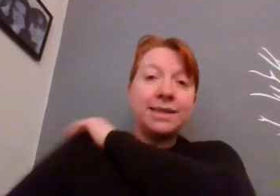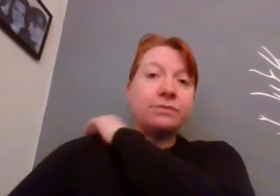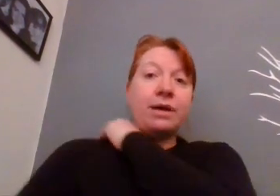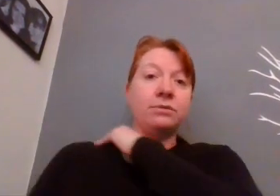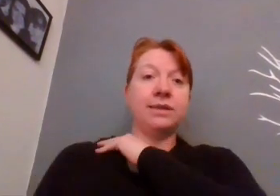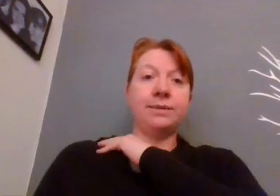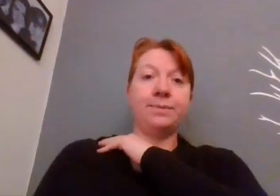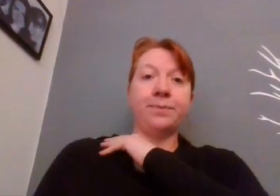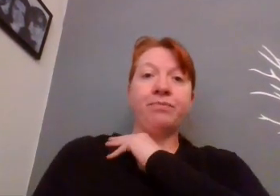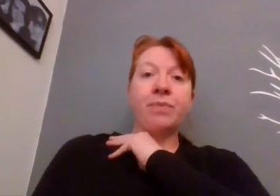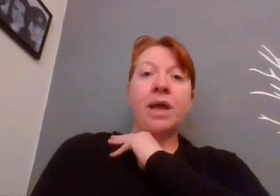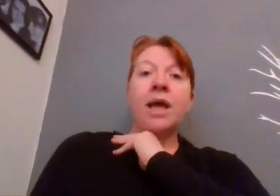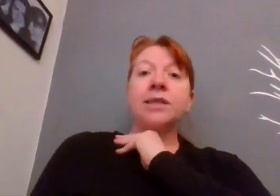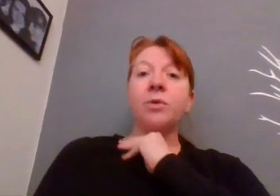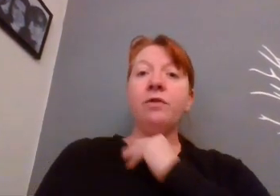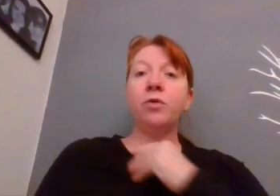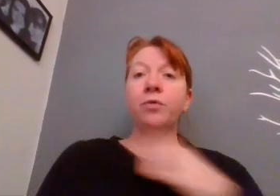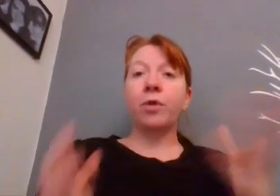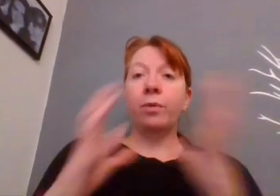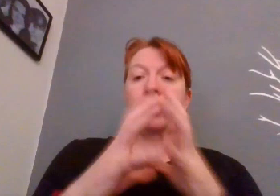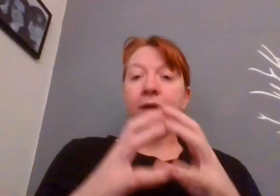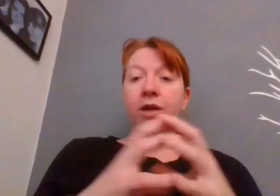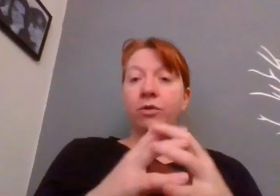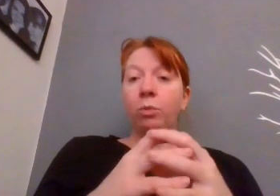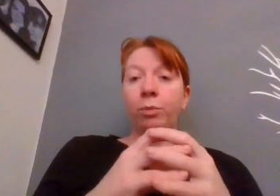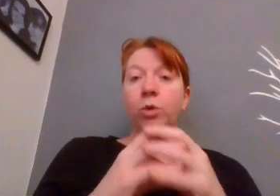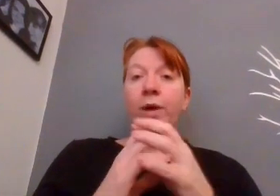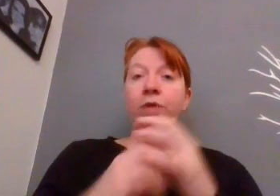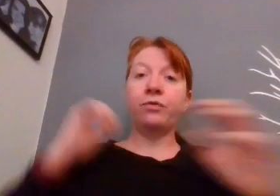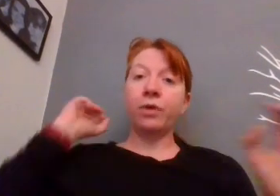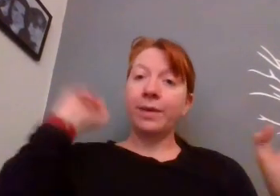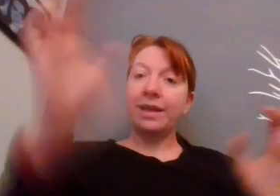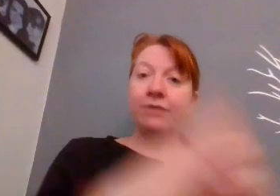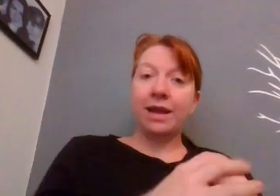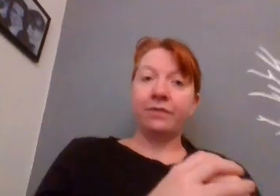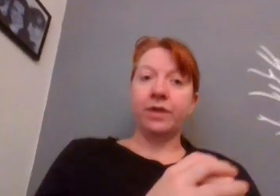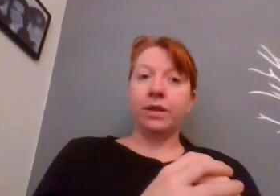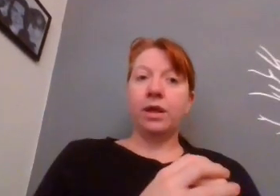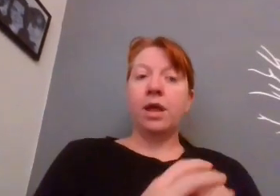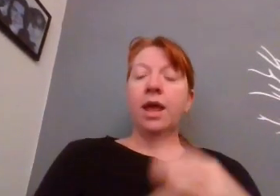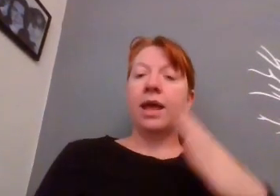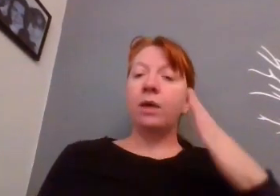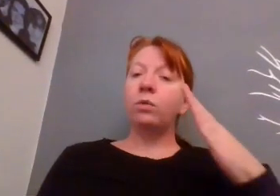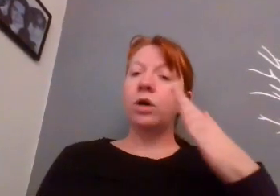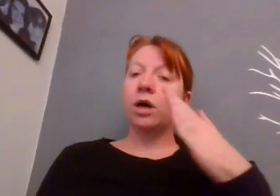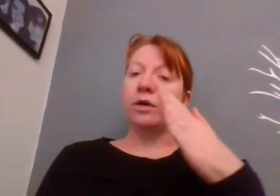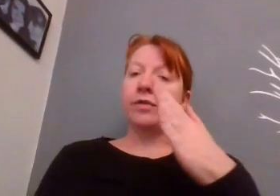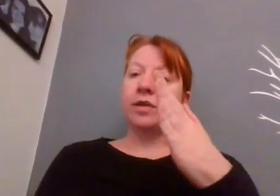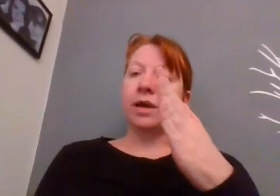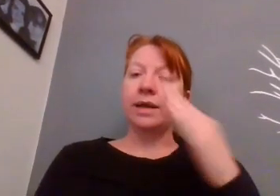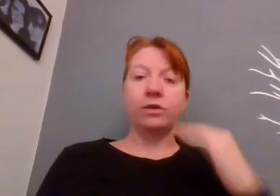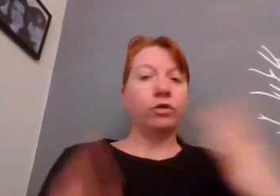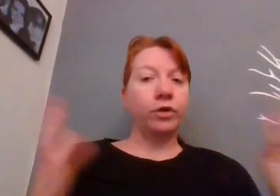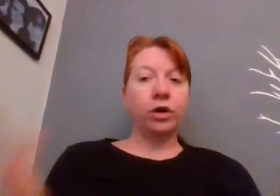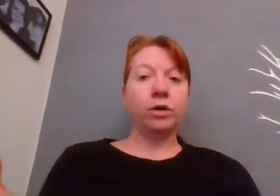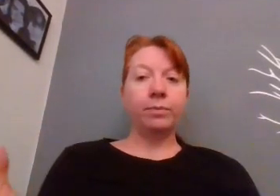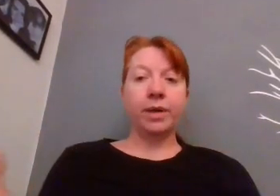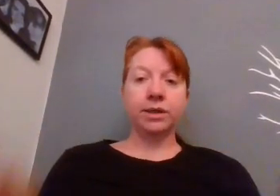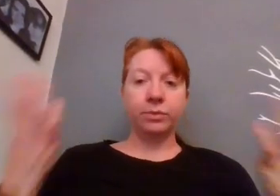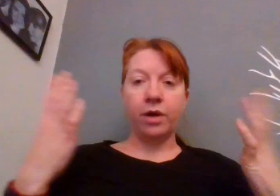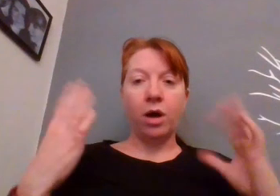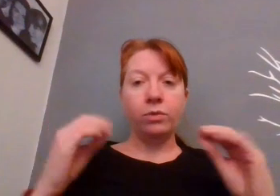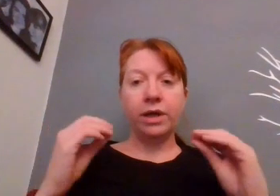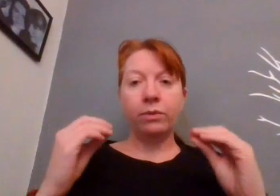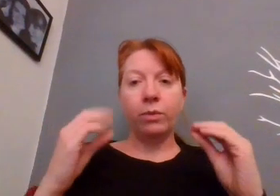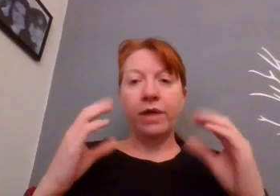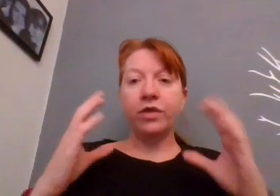bend the space around us. So if you take a normal ball and you throw it near an elephant, it will curve slightly, not a lot,